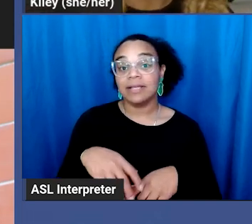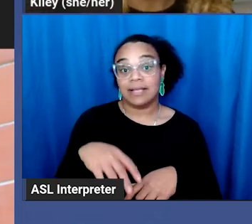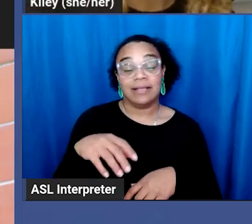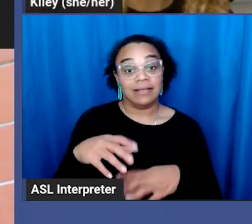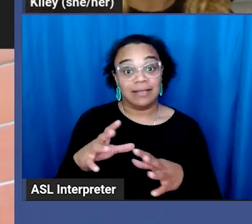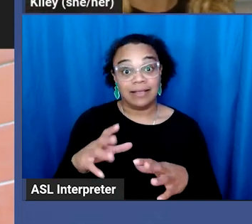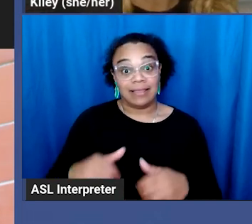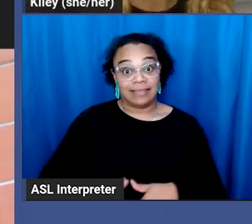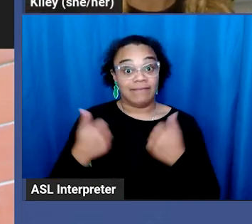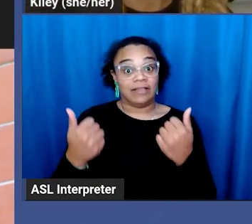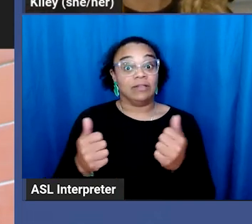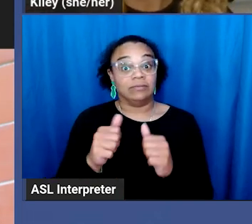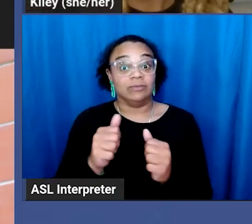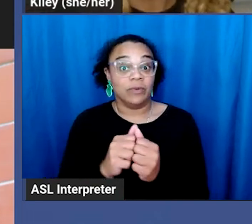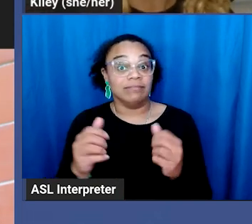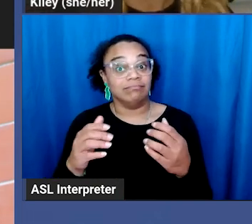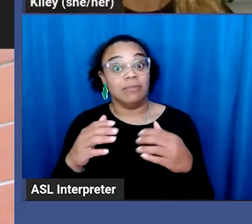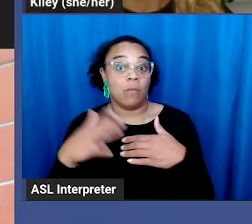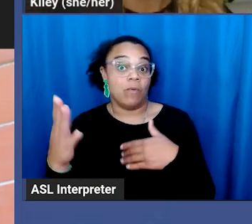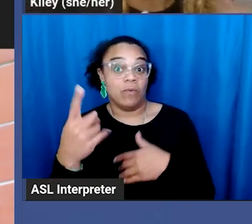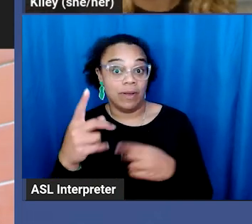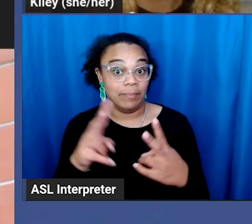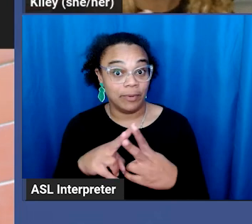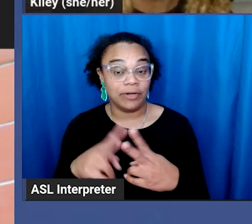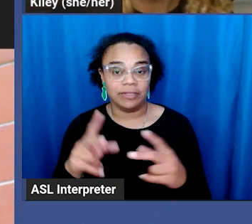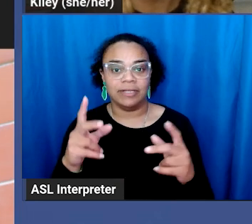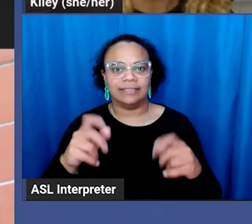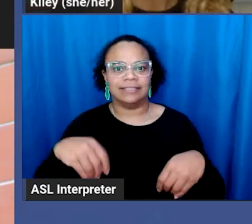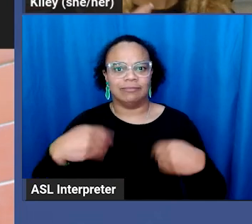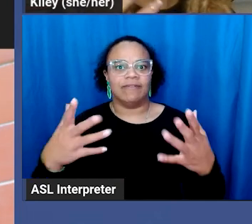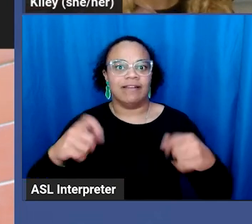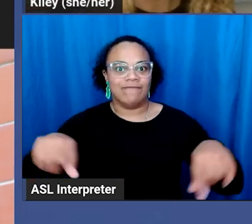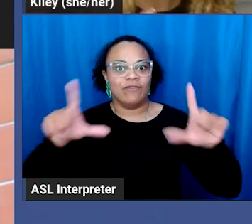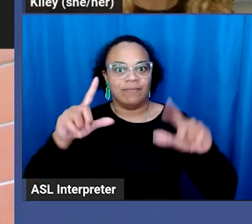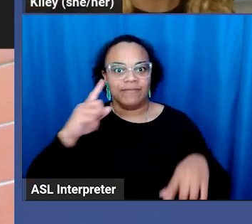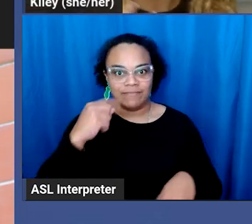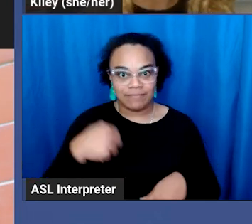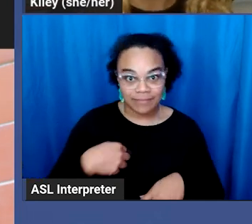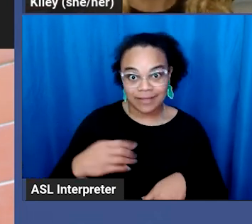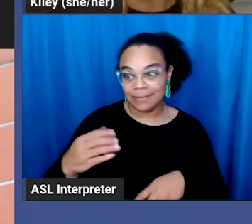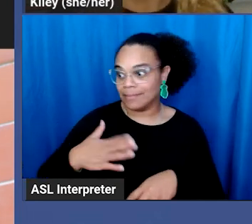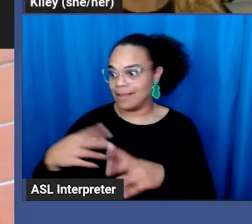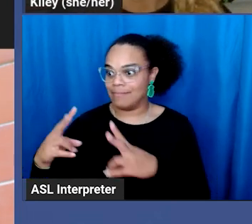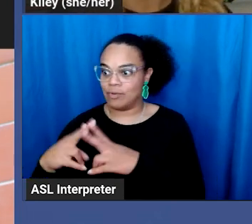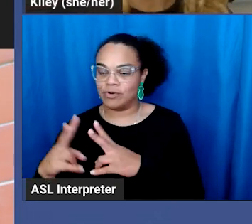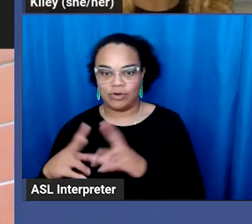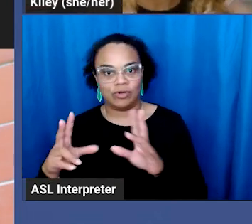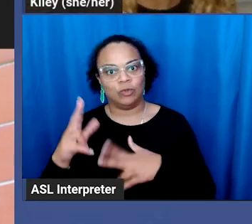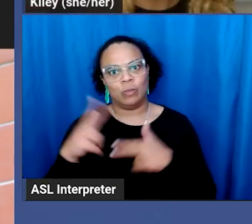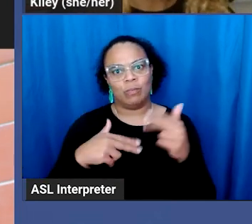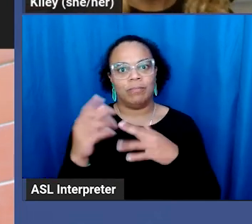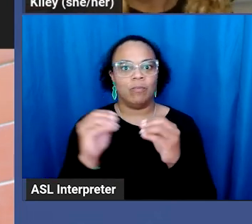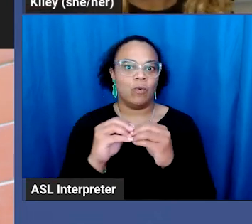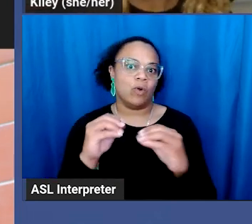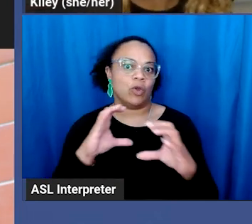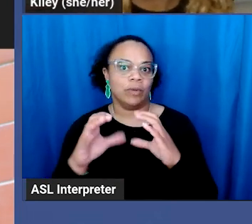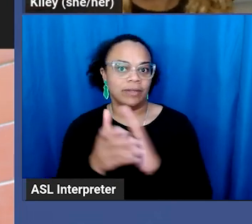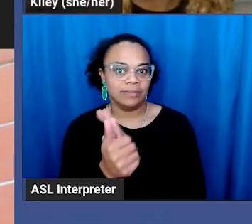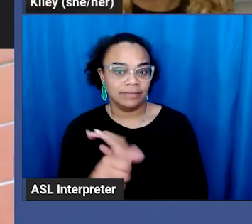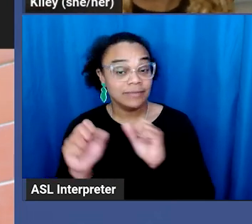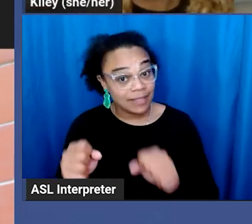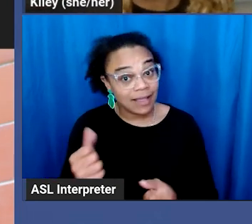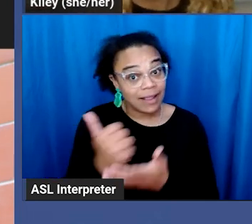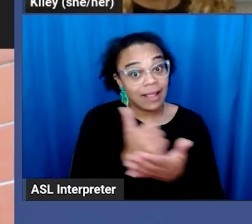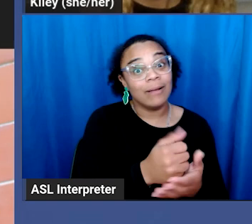has really provided this framework for me and for my partner to build upon those communication skills, which can also help in sex